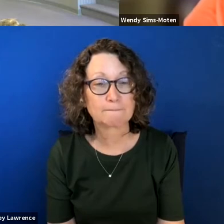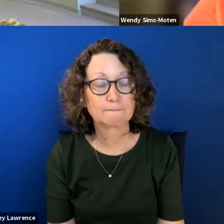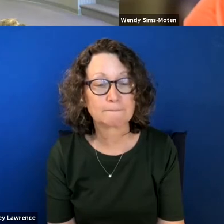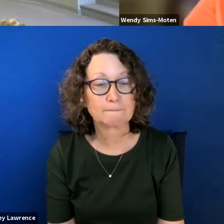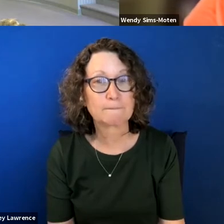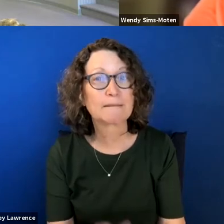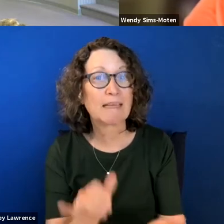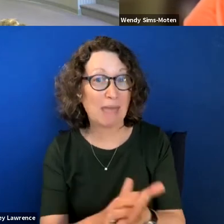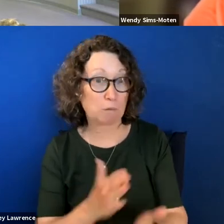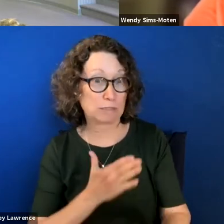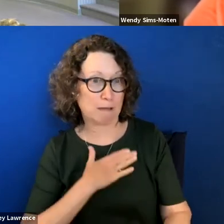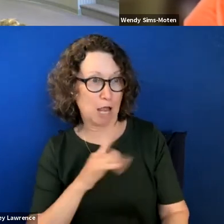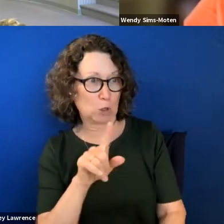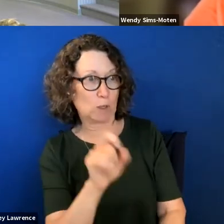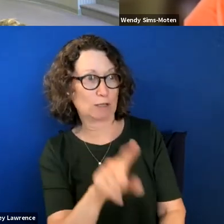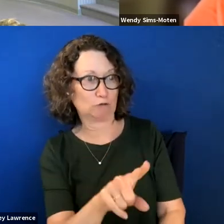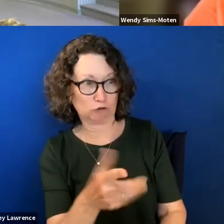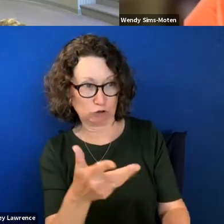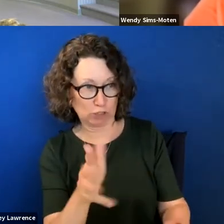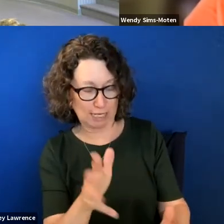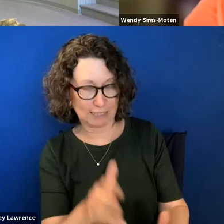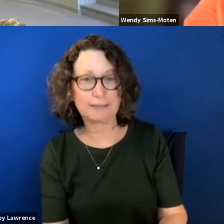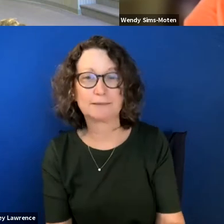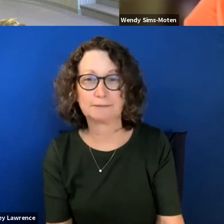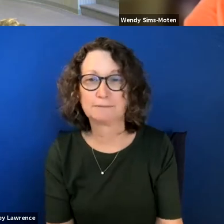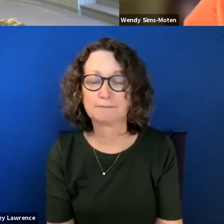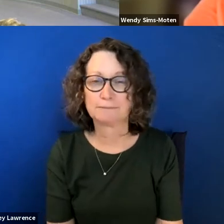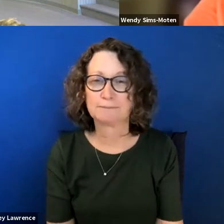That was my question.